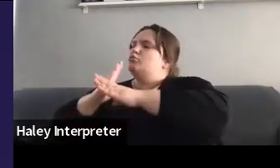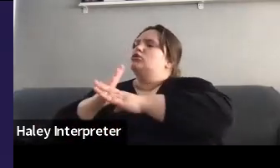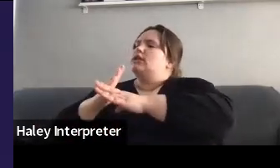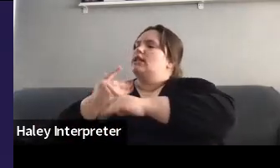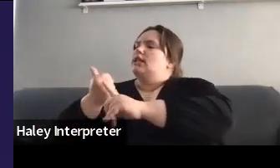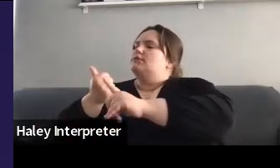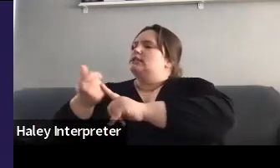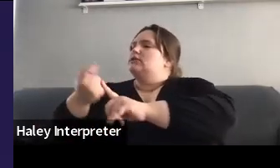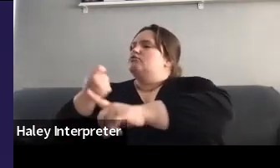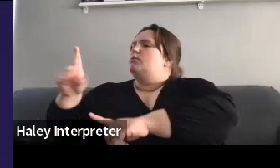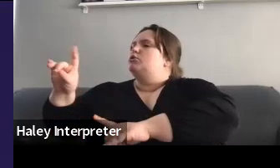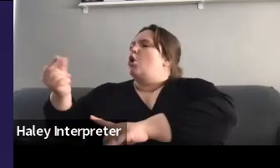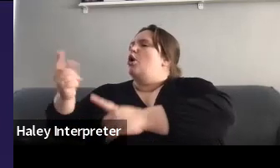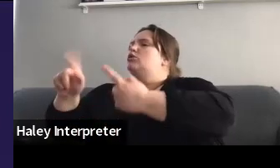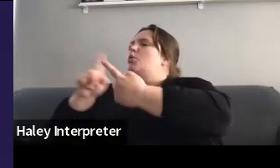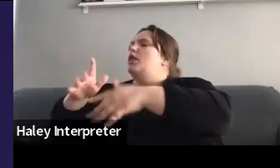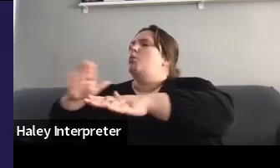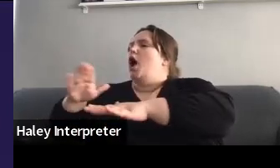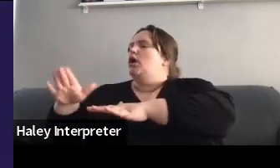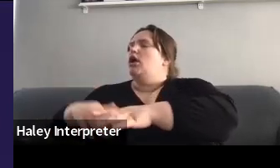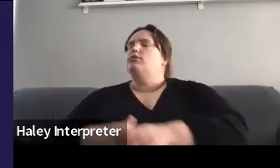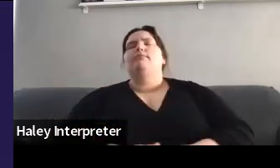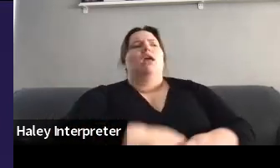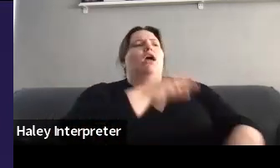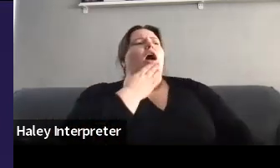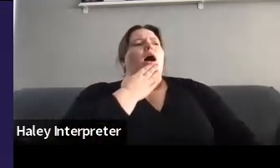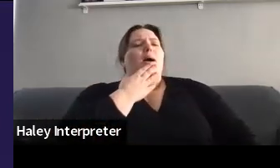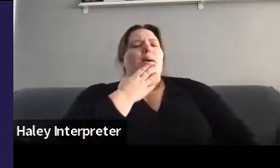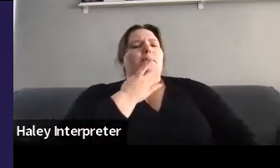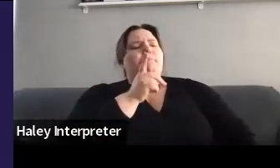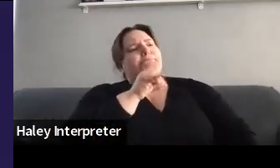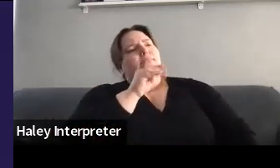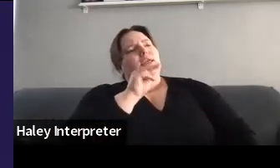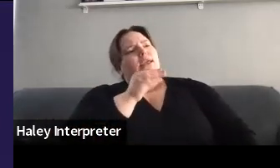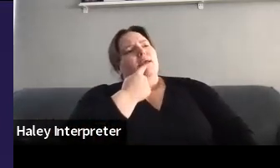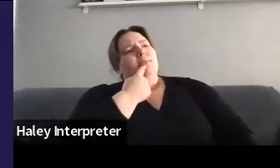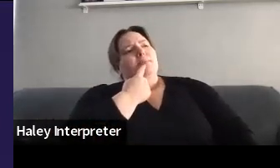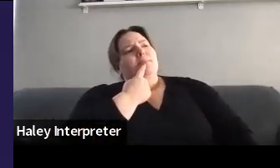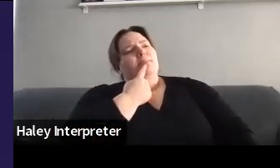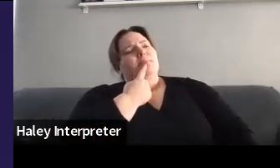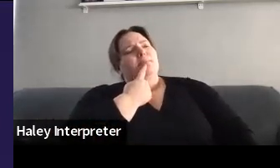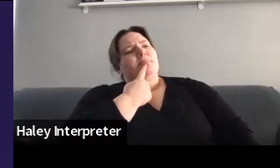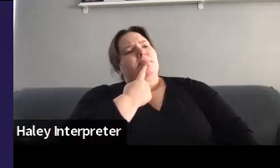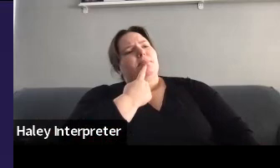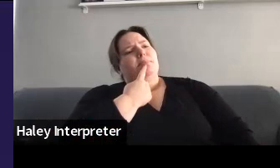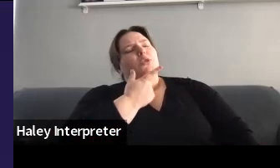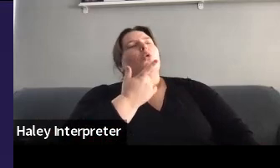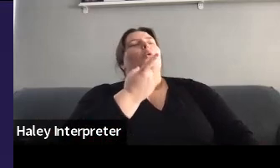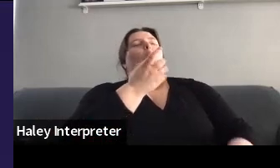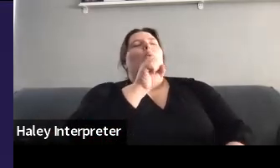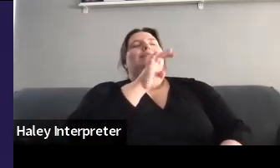Mm, Kimberly, I'd have to One second, I need a drink. I'm